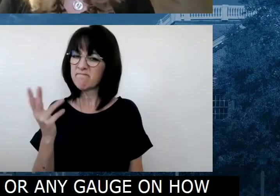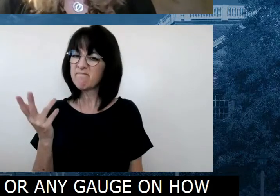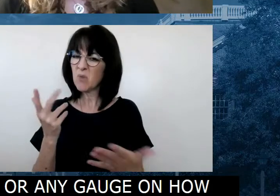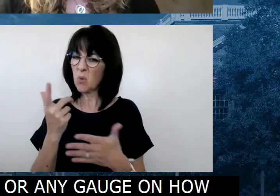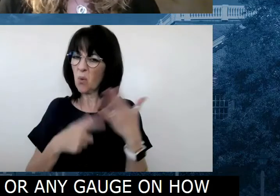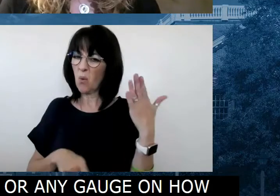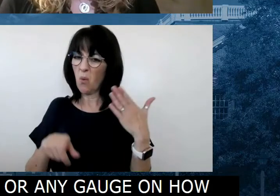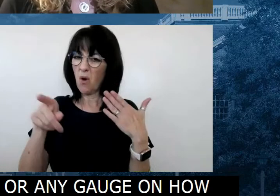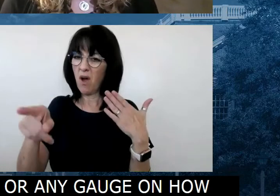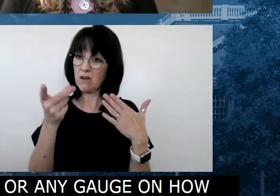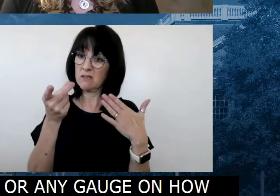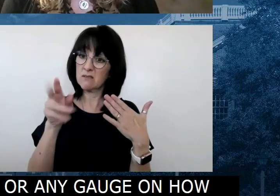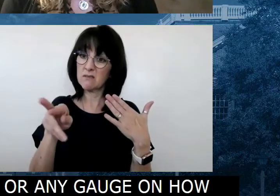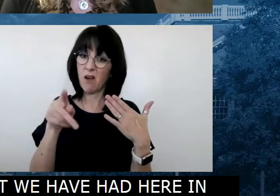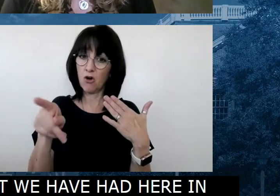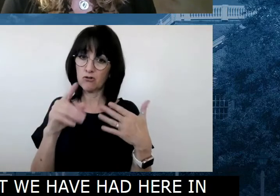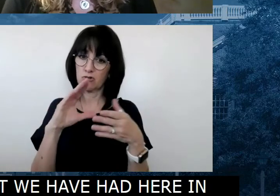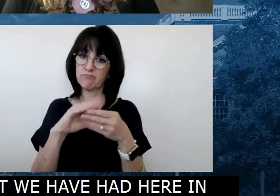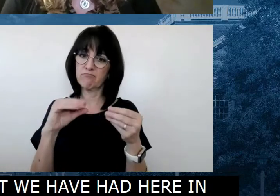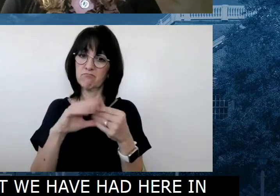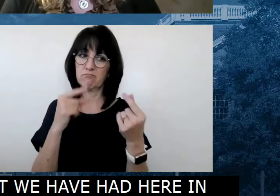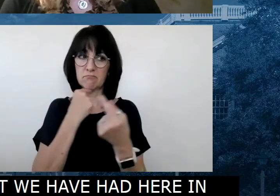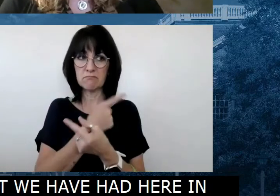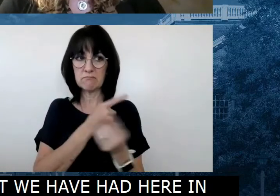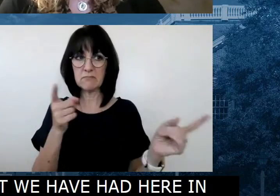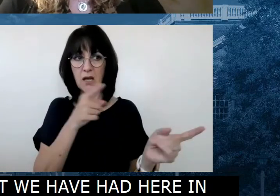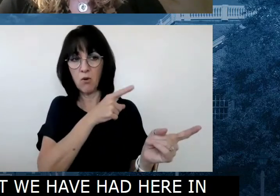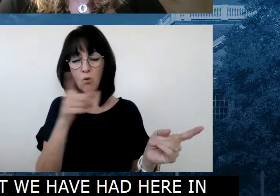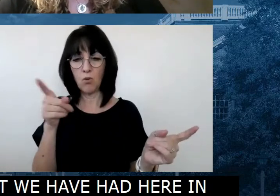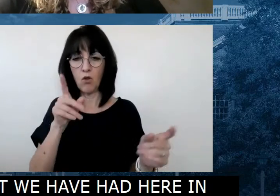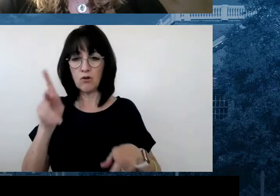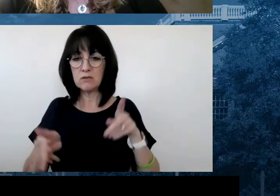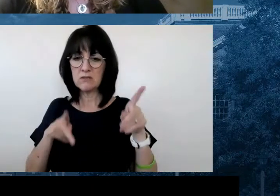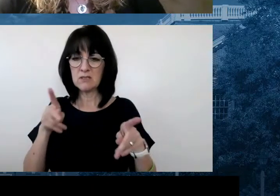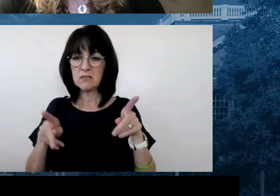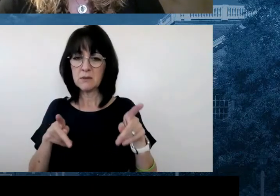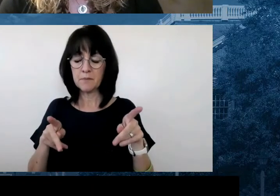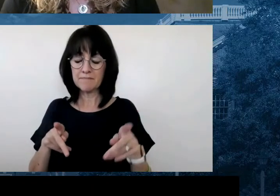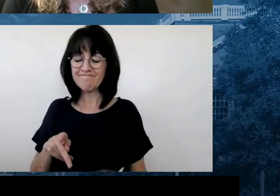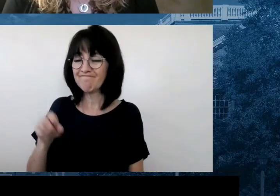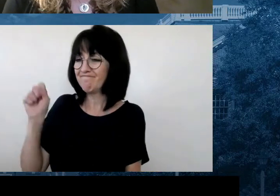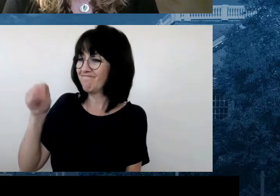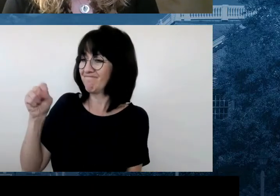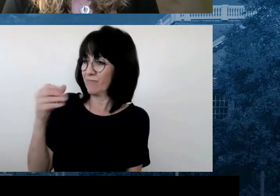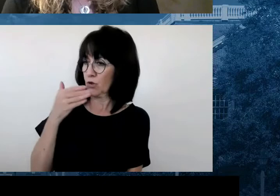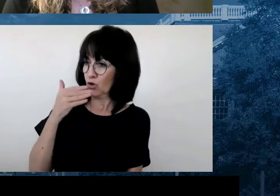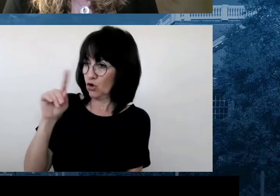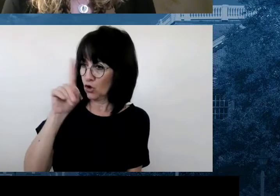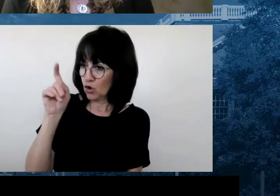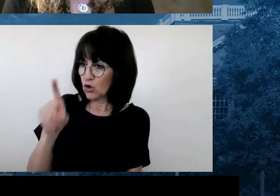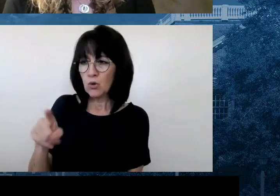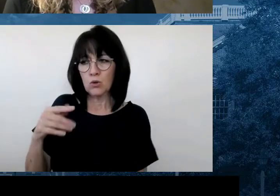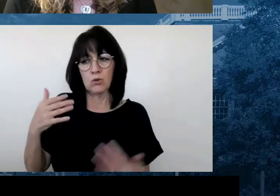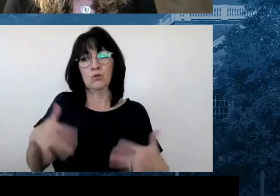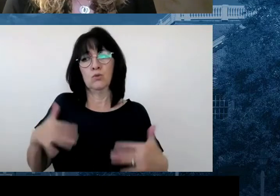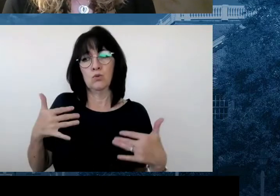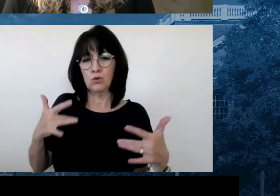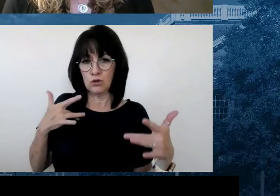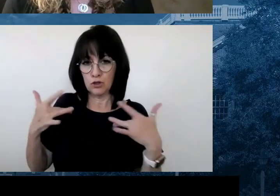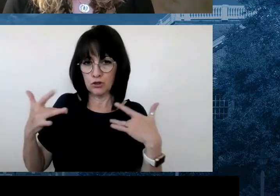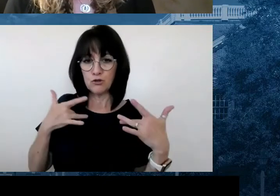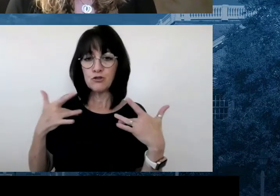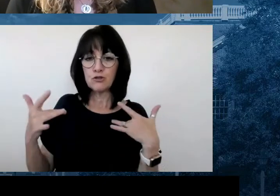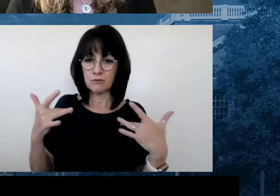Yeah, it's a great question, Brandon, and it is something that we're very concerned about. We often talk about,